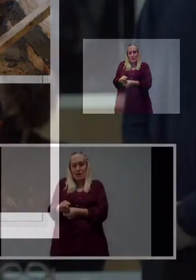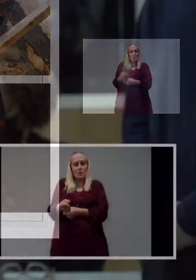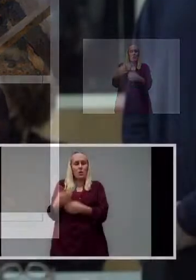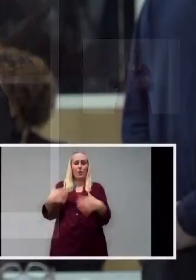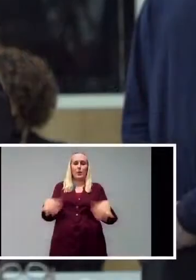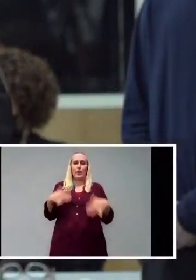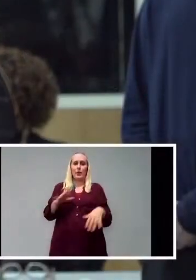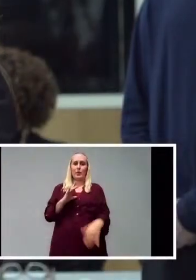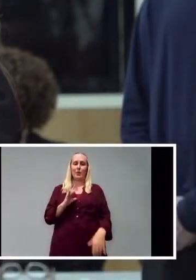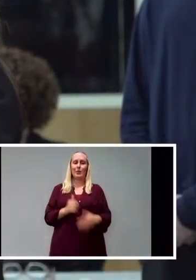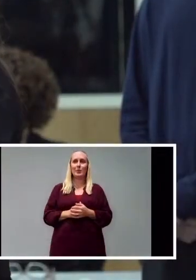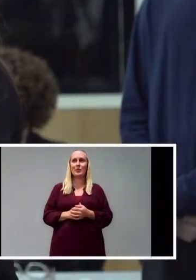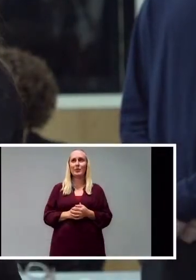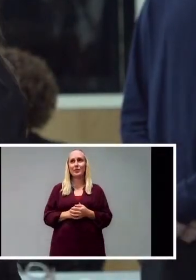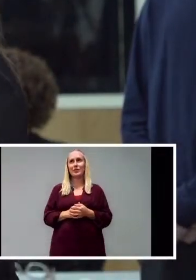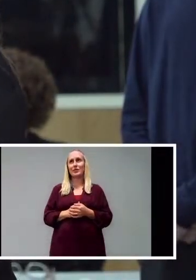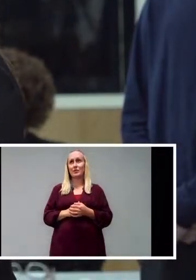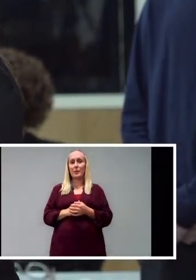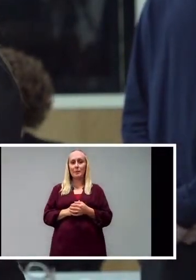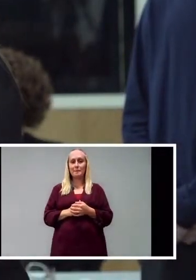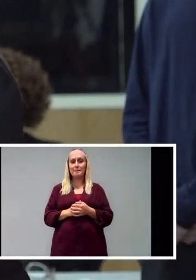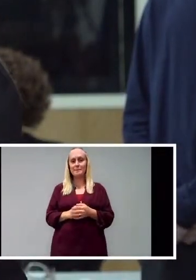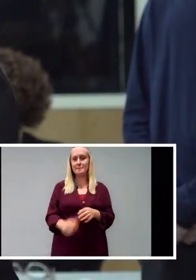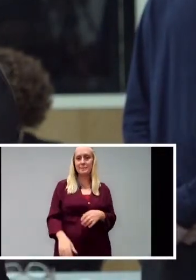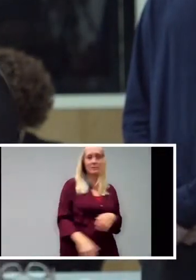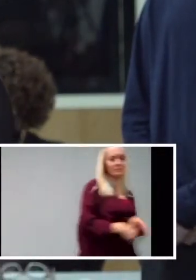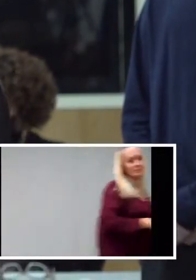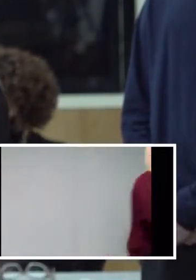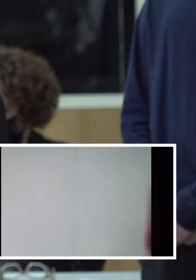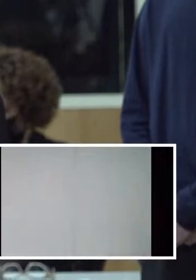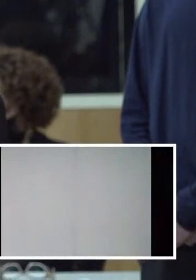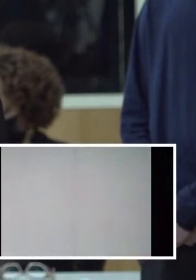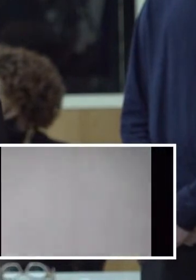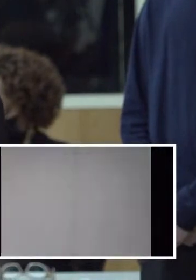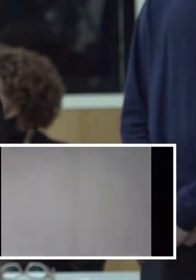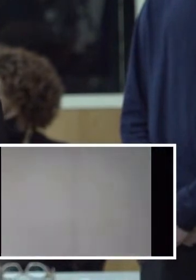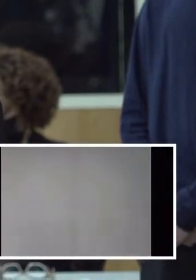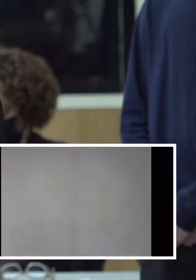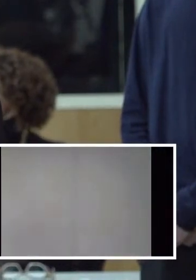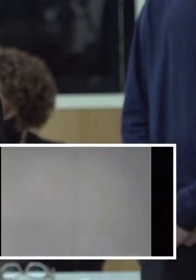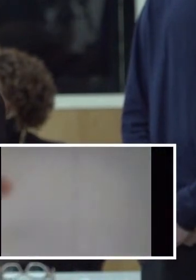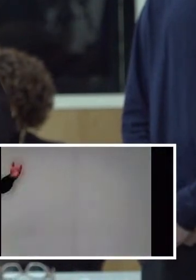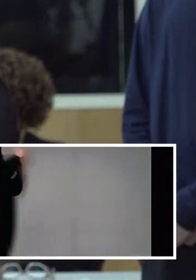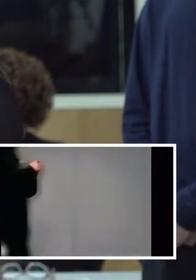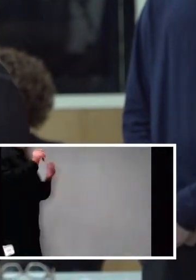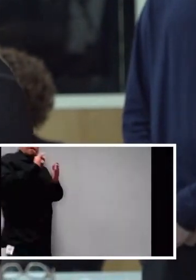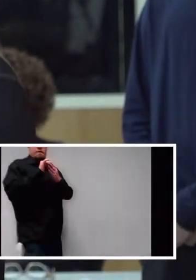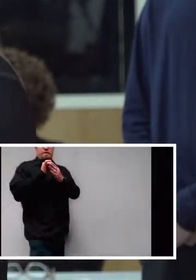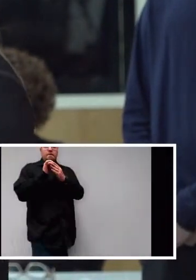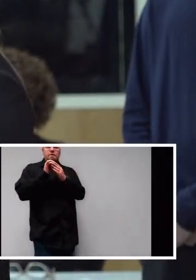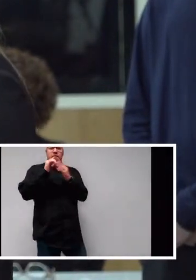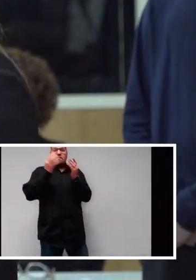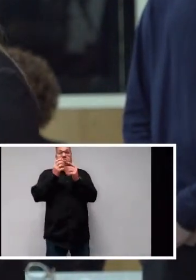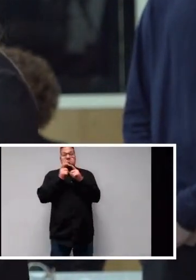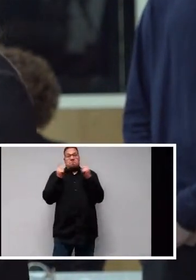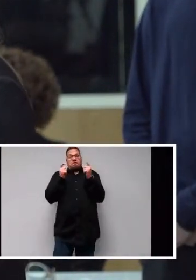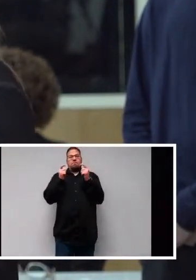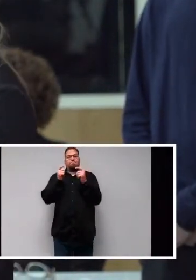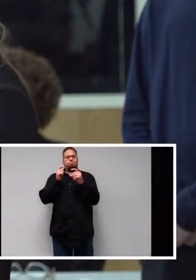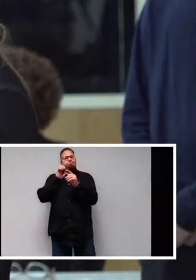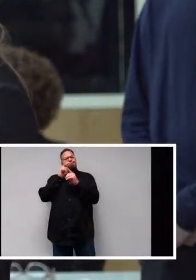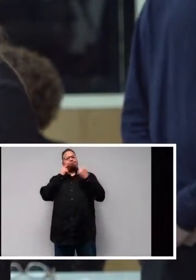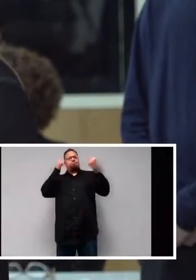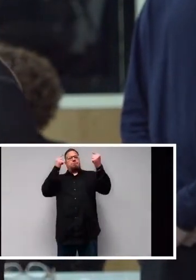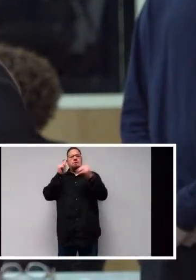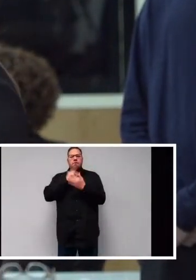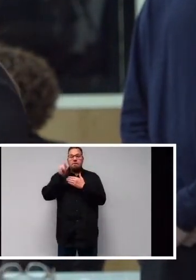cool. That year, we also opened our incredible cosmetology program. This is our very largest and most popular program. As part of